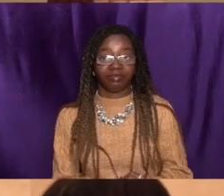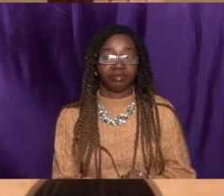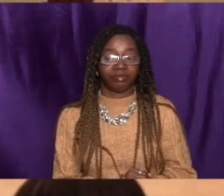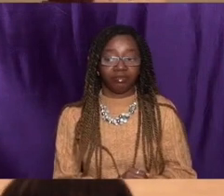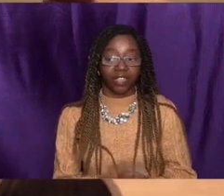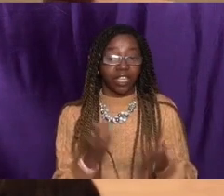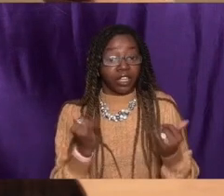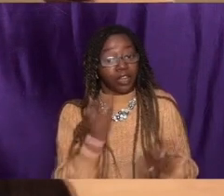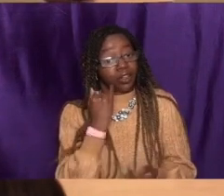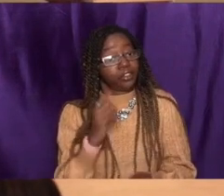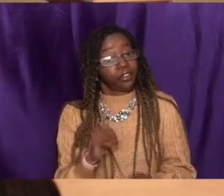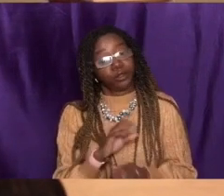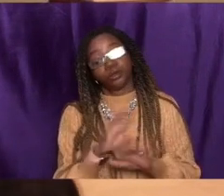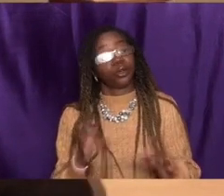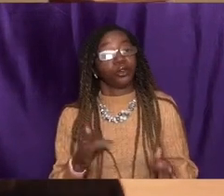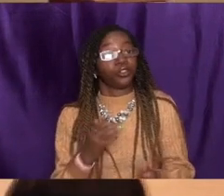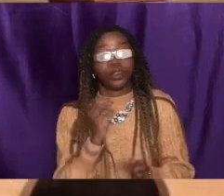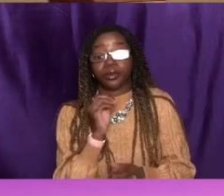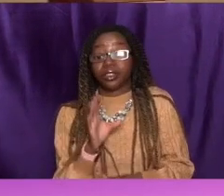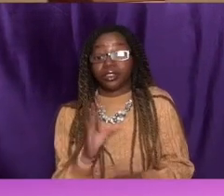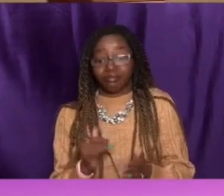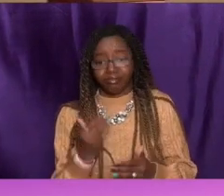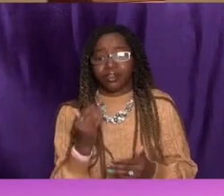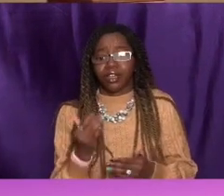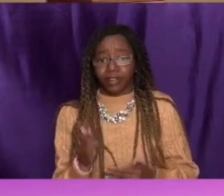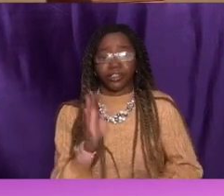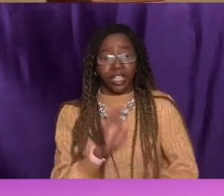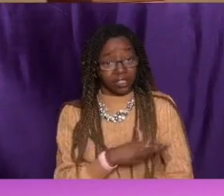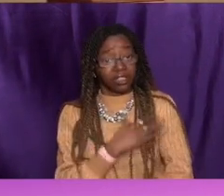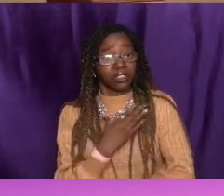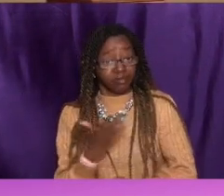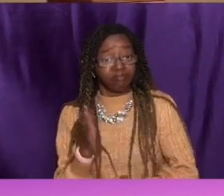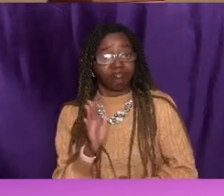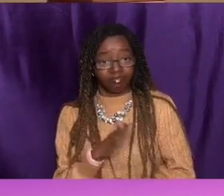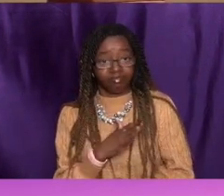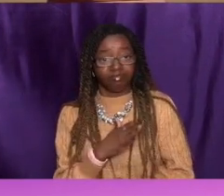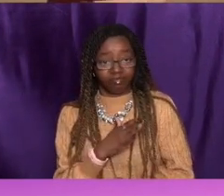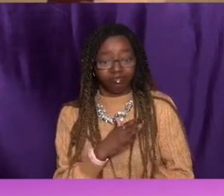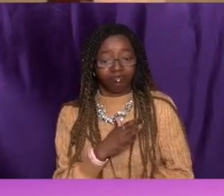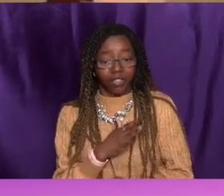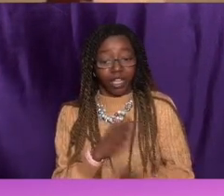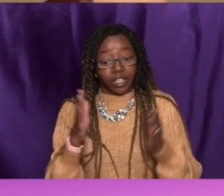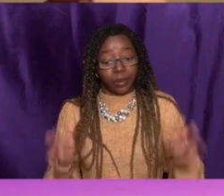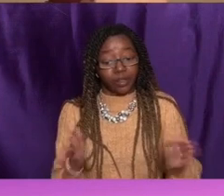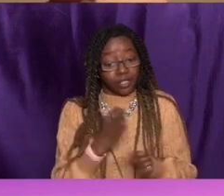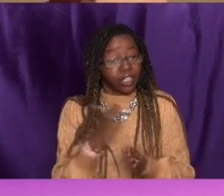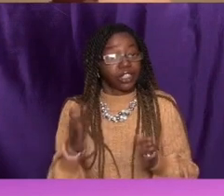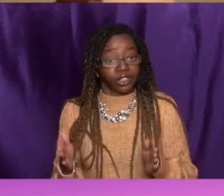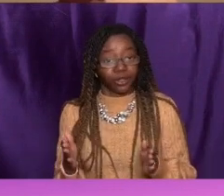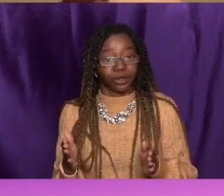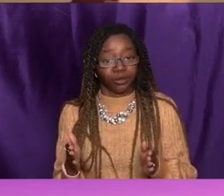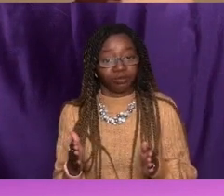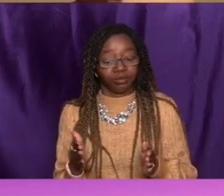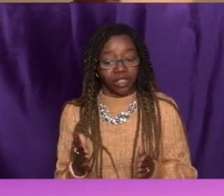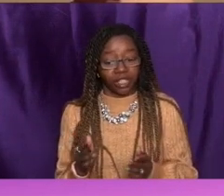Now, if you don't feel anything after that, you had a person next to you check your pulse.